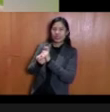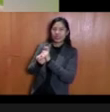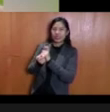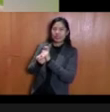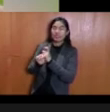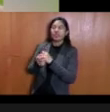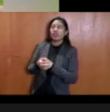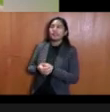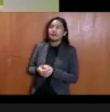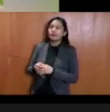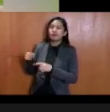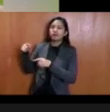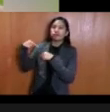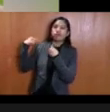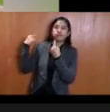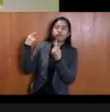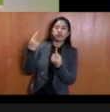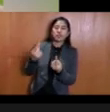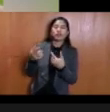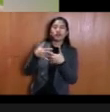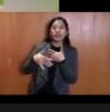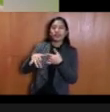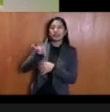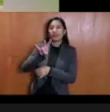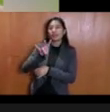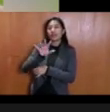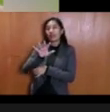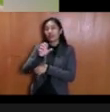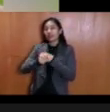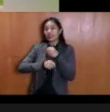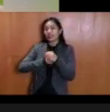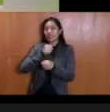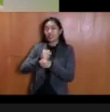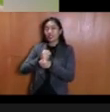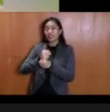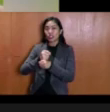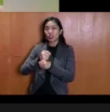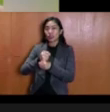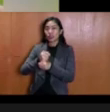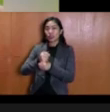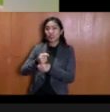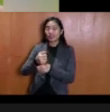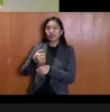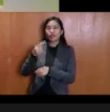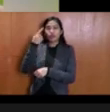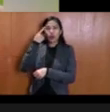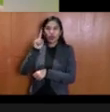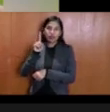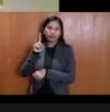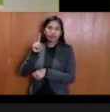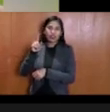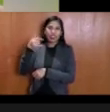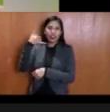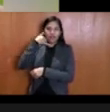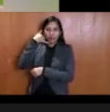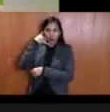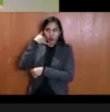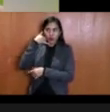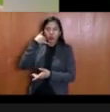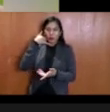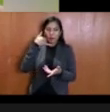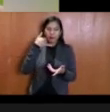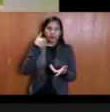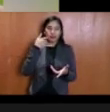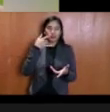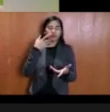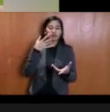took 75 years for the telephone to reach 100 million users. It took Threads